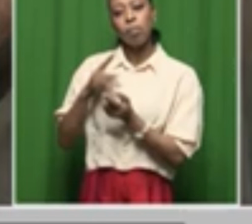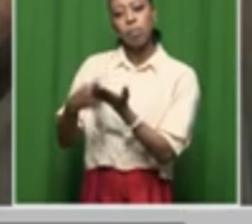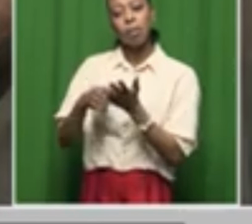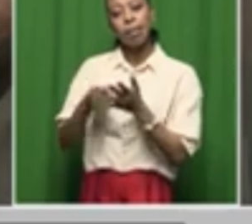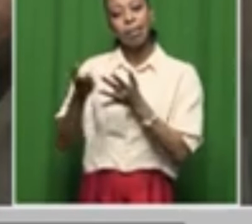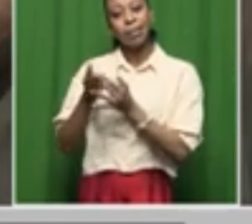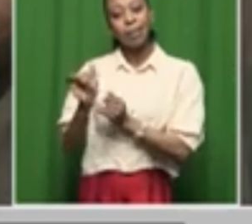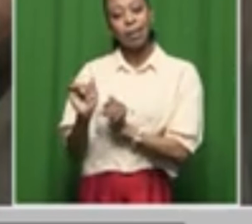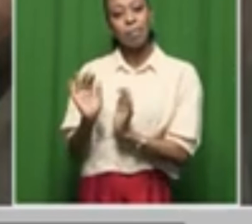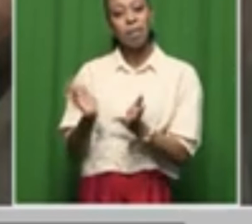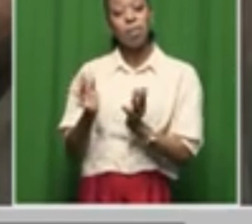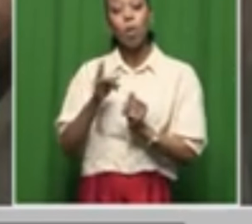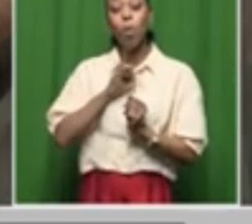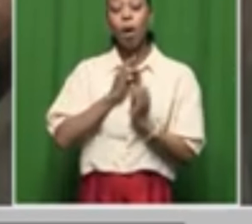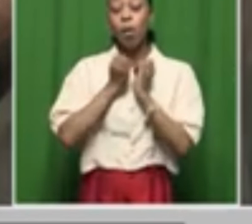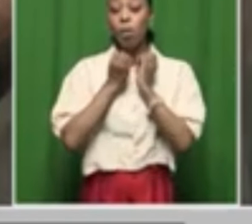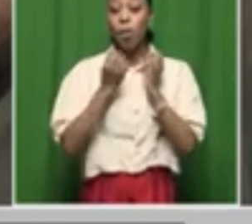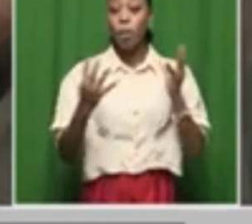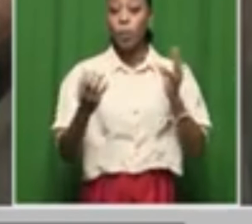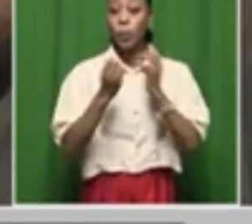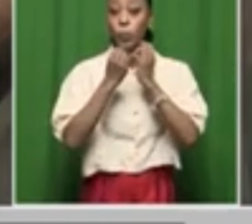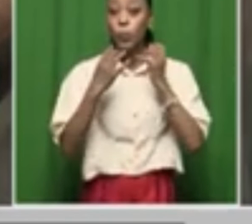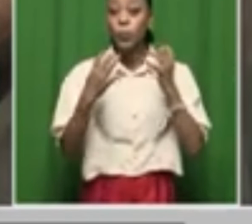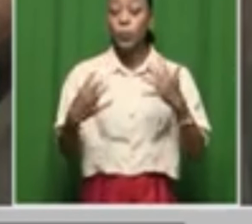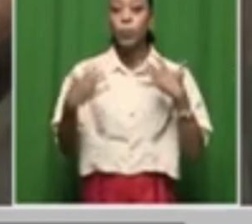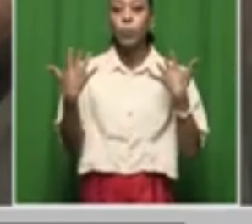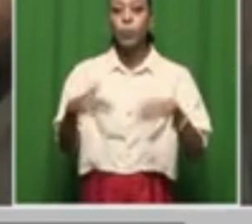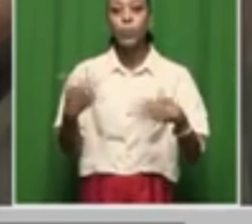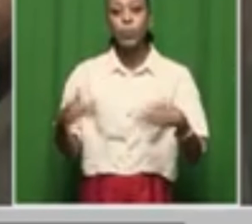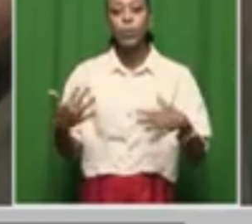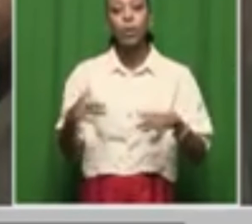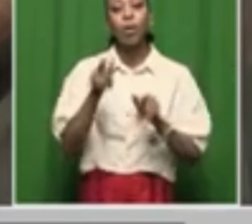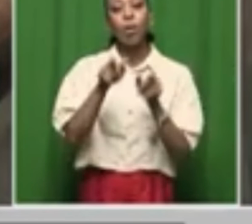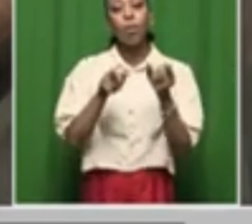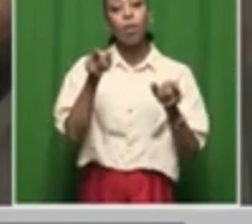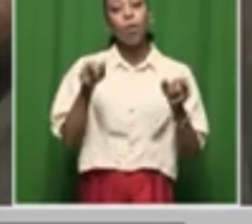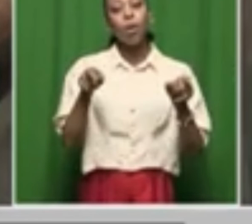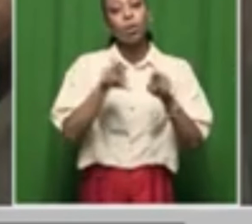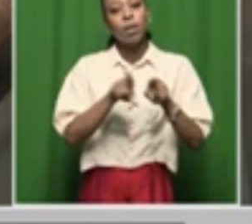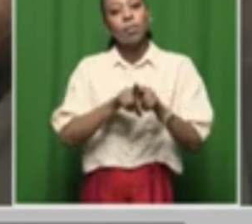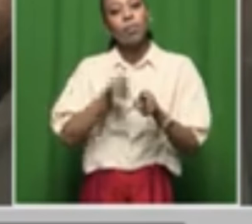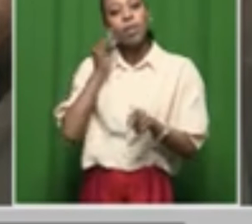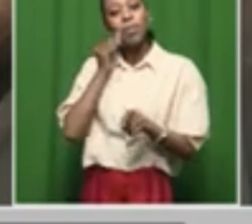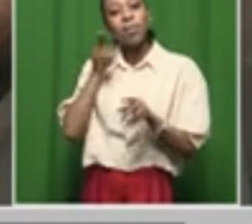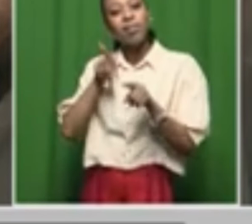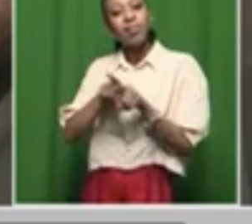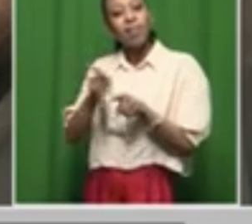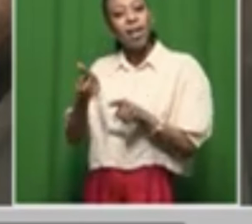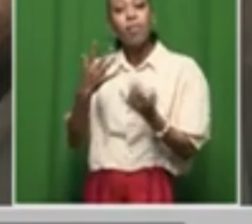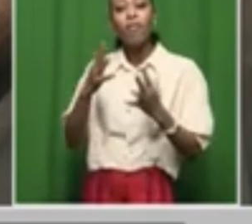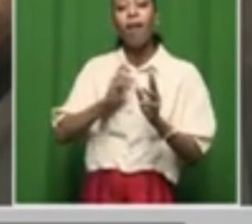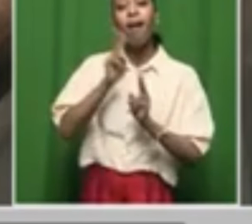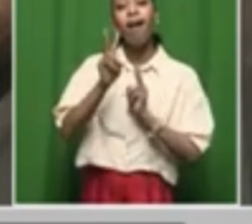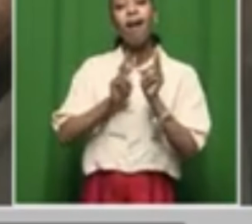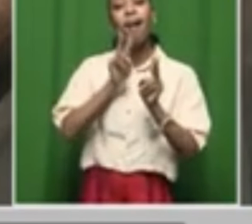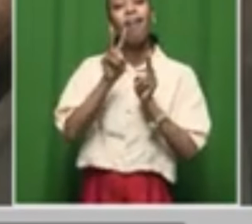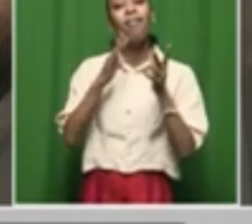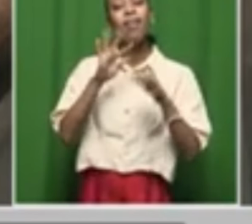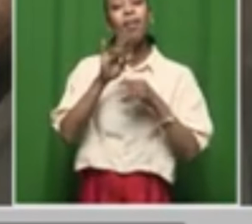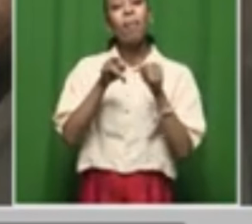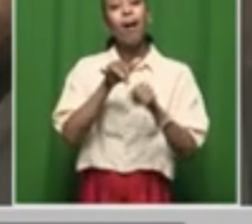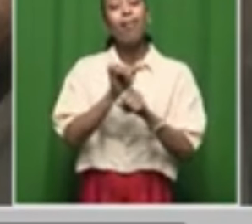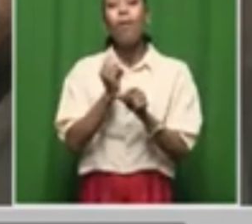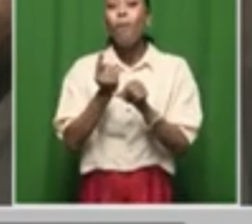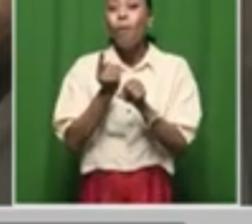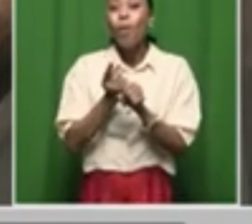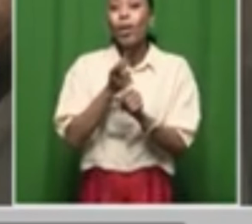because there are tens of thousands, if not millions, of other South Africans that have spoken out against this on a